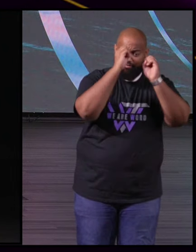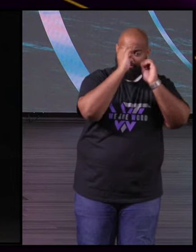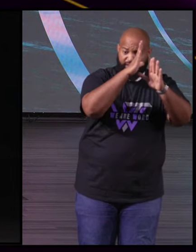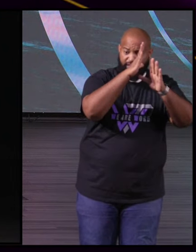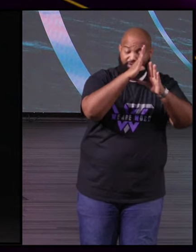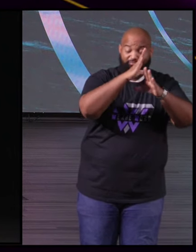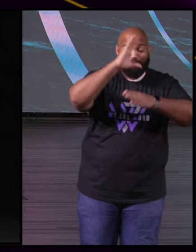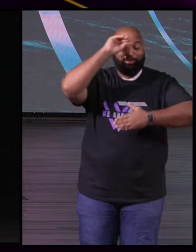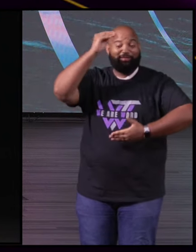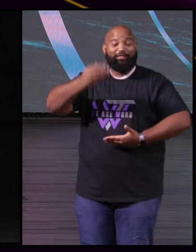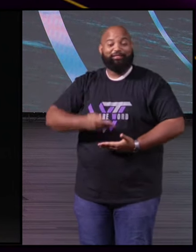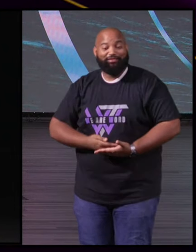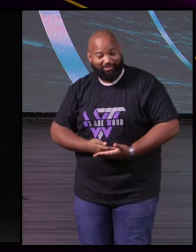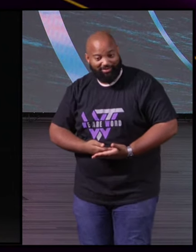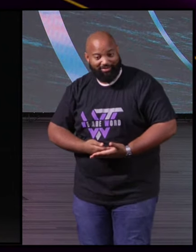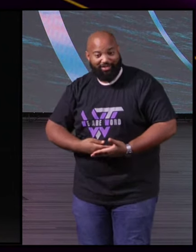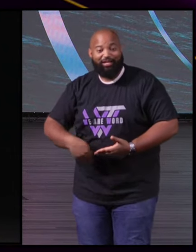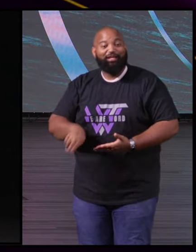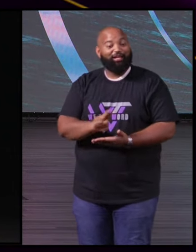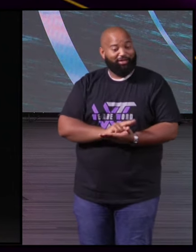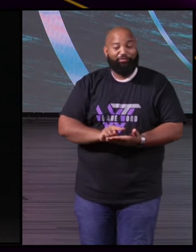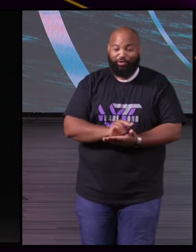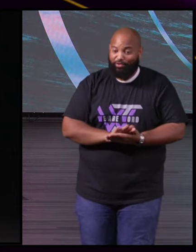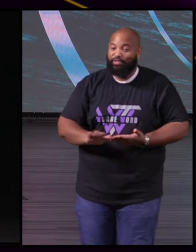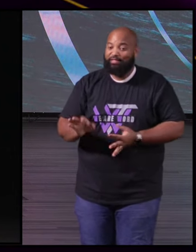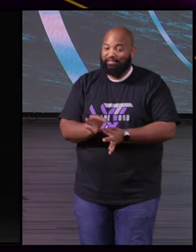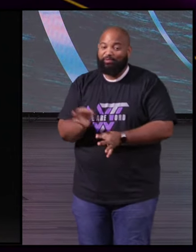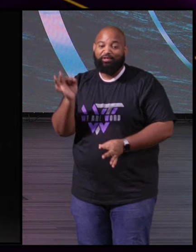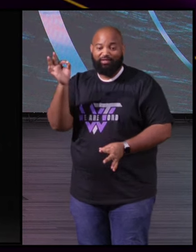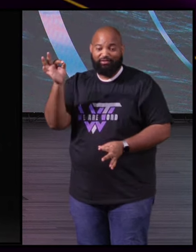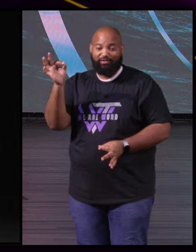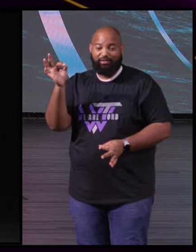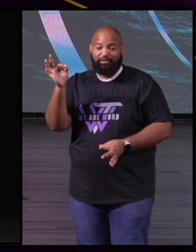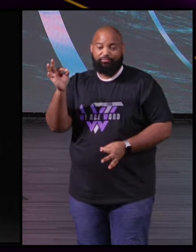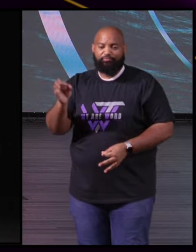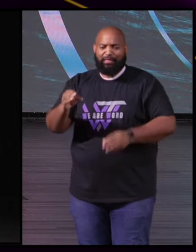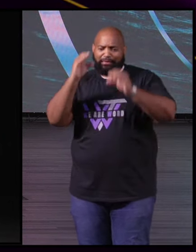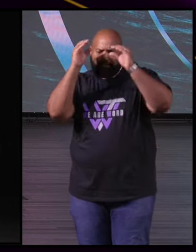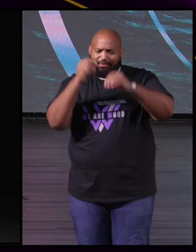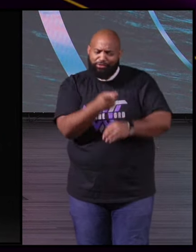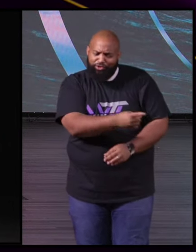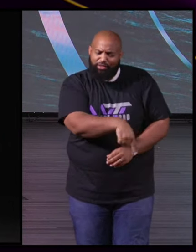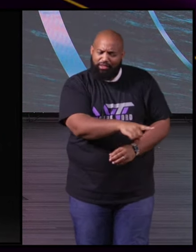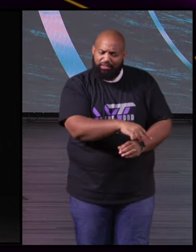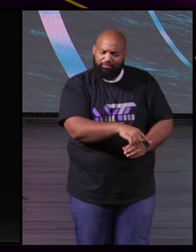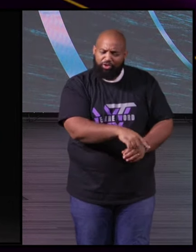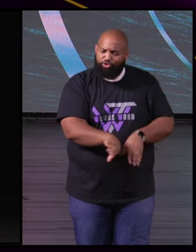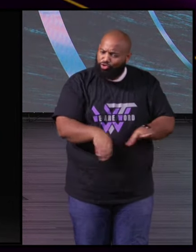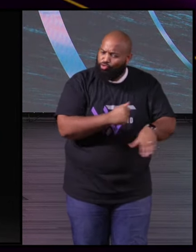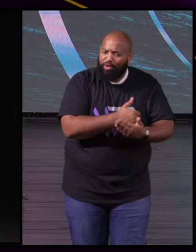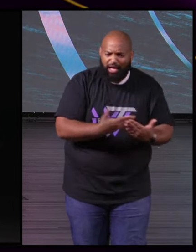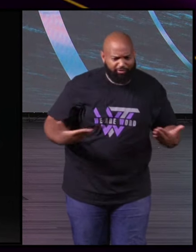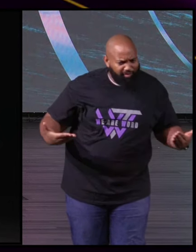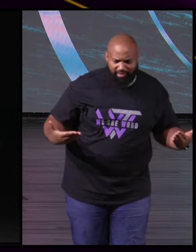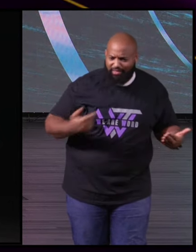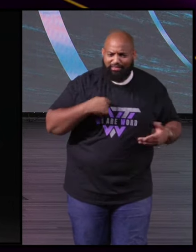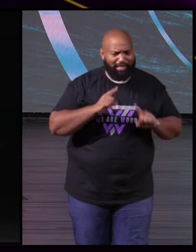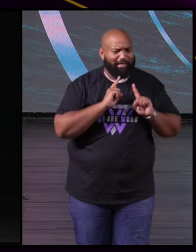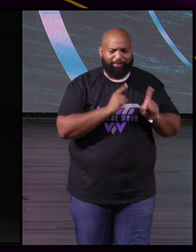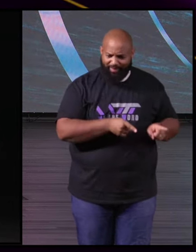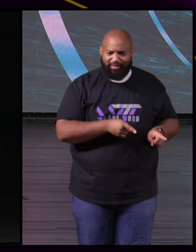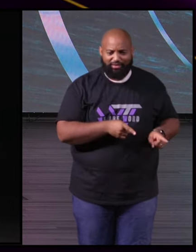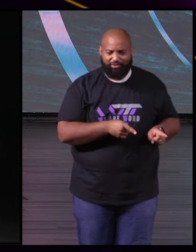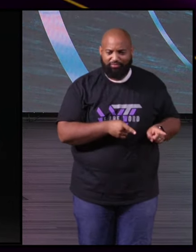Father and of the Son and of the Holy Spirit, teaching them to observe all things that I